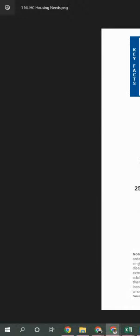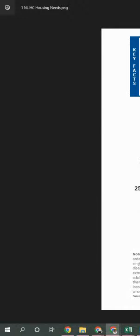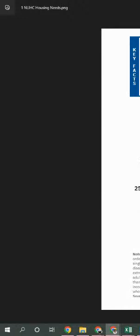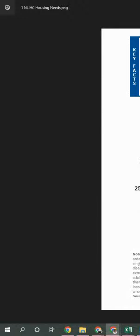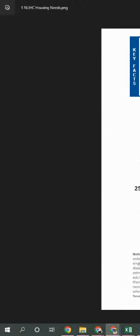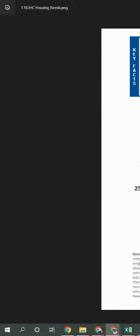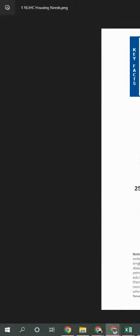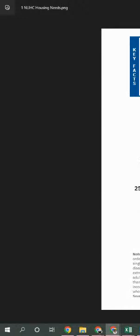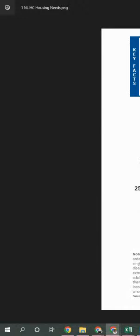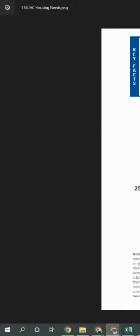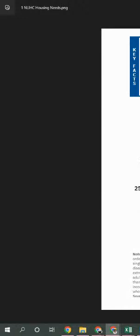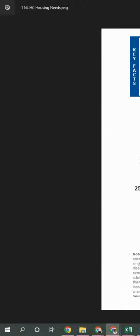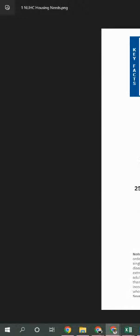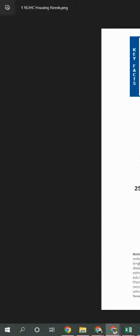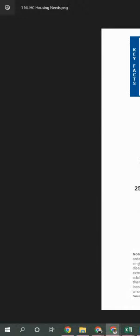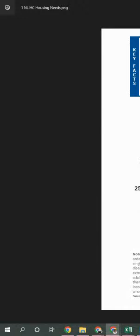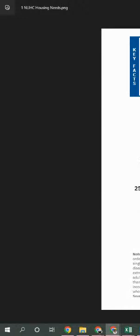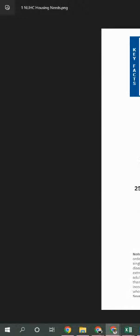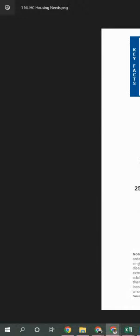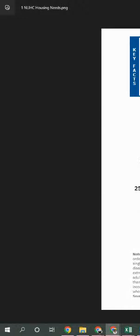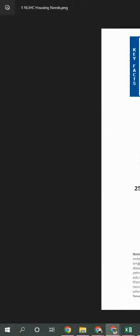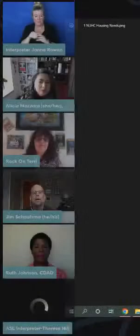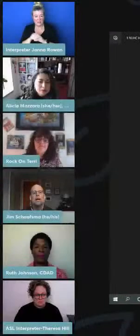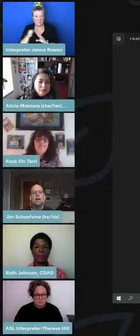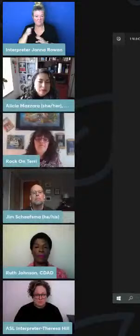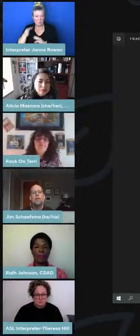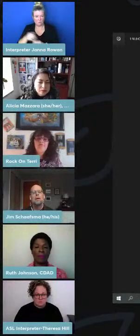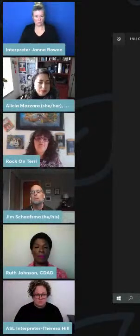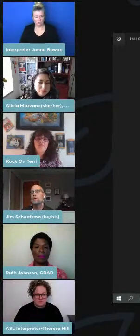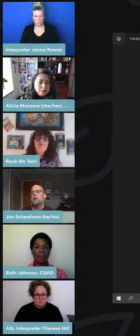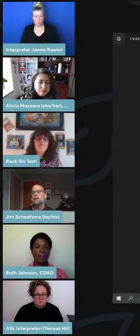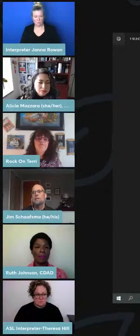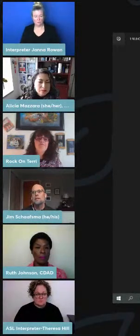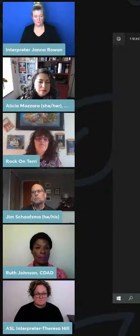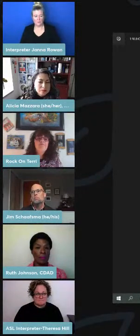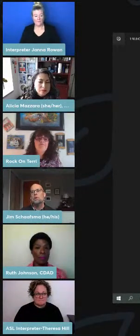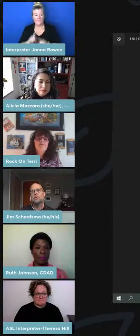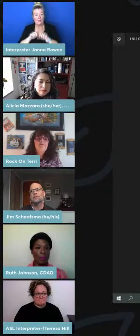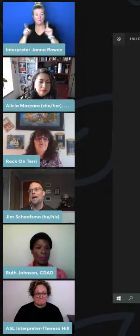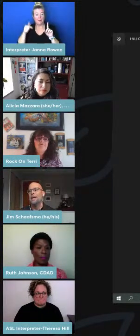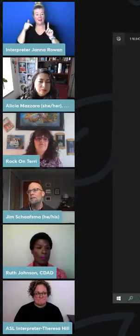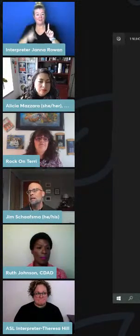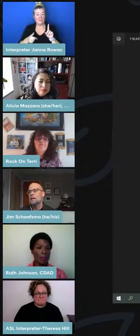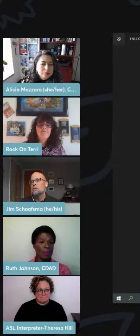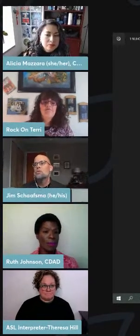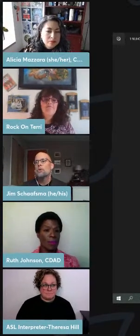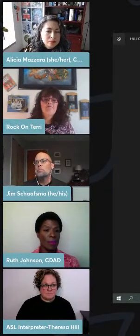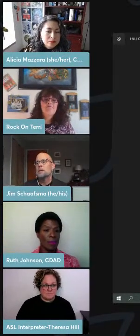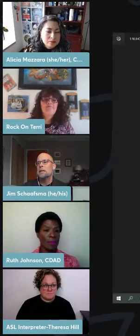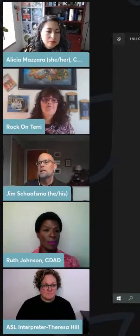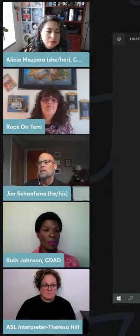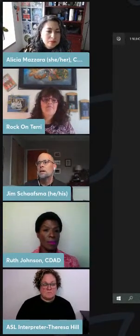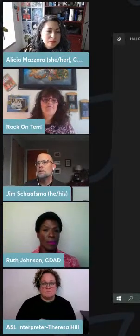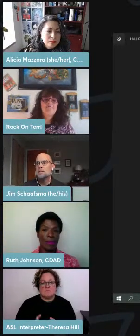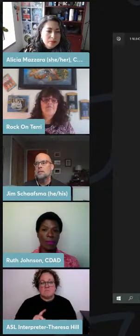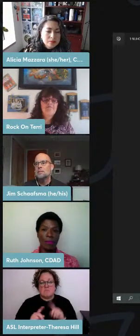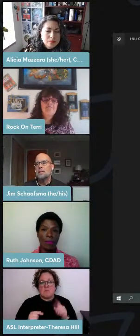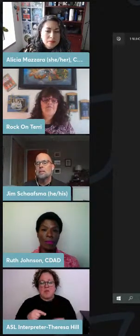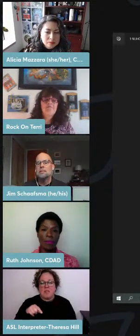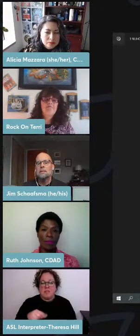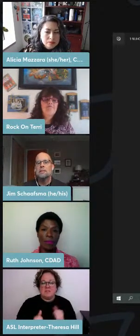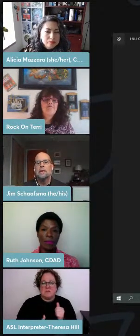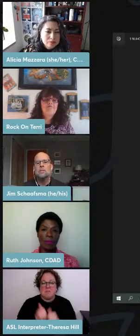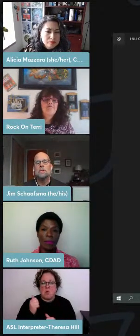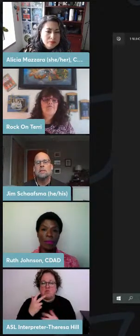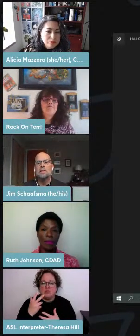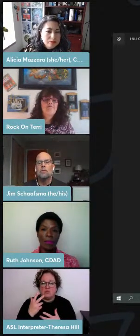I'll have a chance to talk about that a bit in the future. But this most, I think, troubling statistic